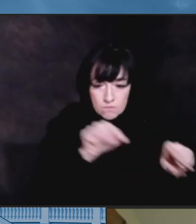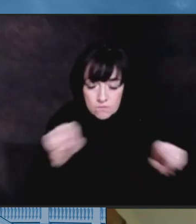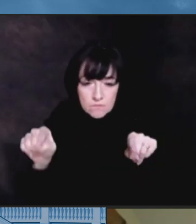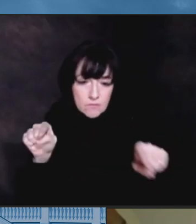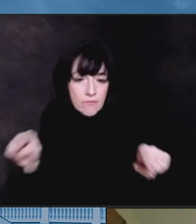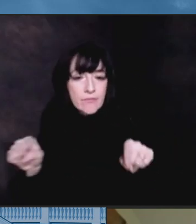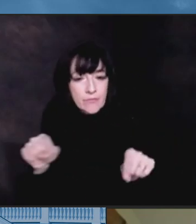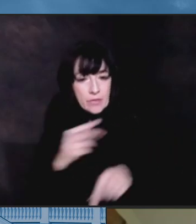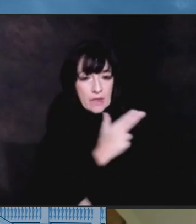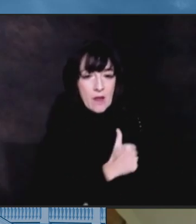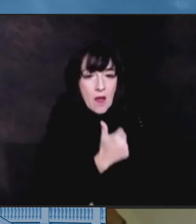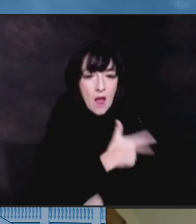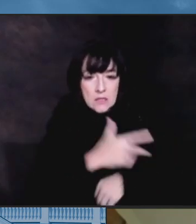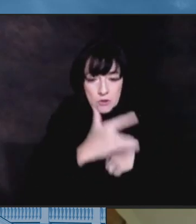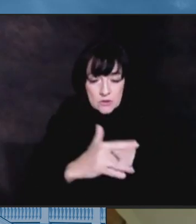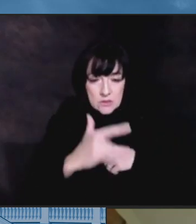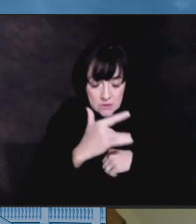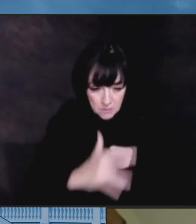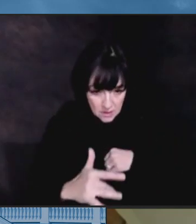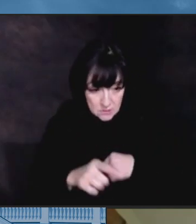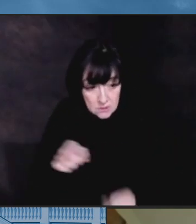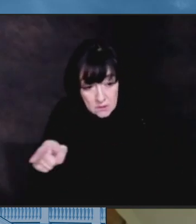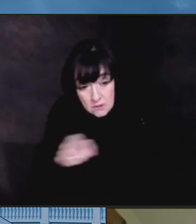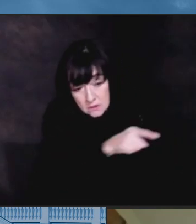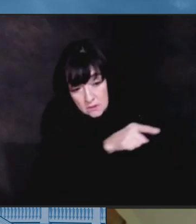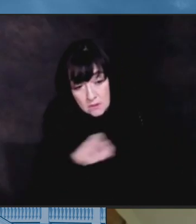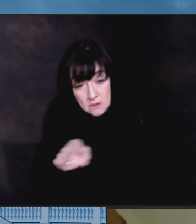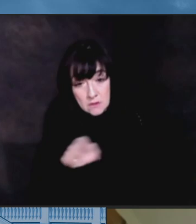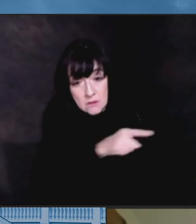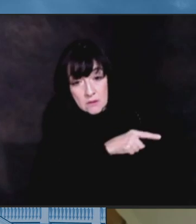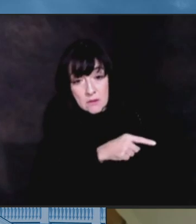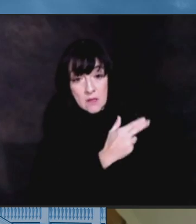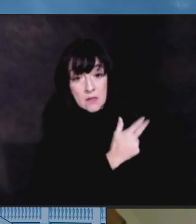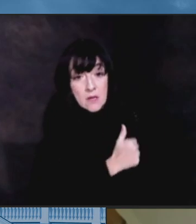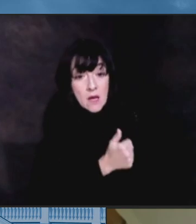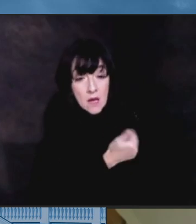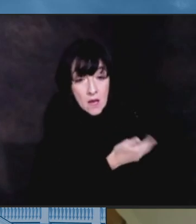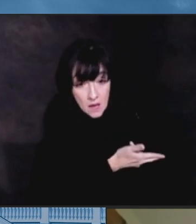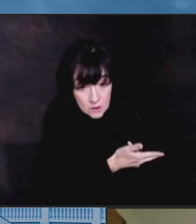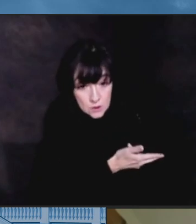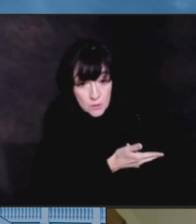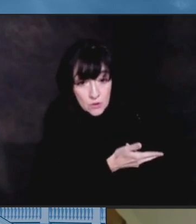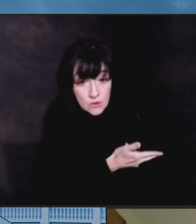ago, they have they're